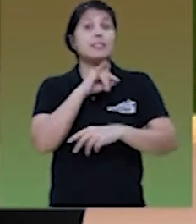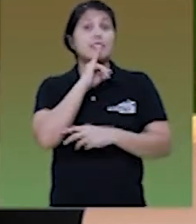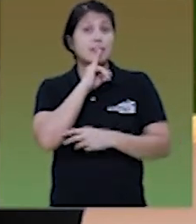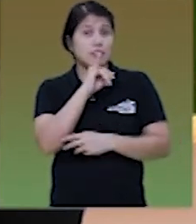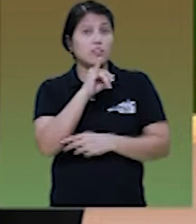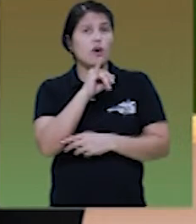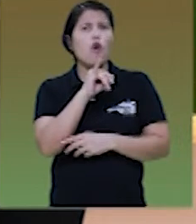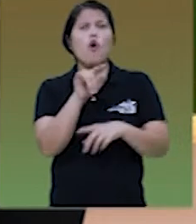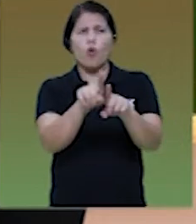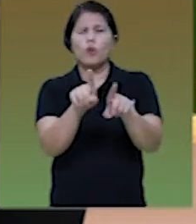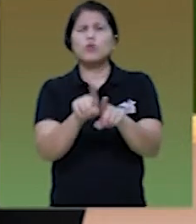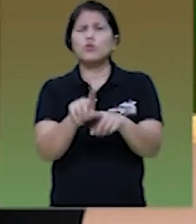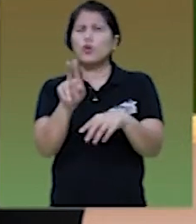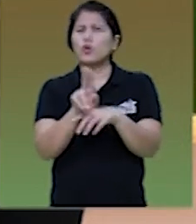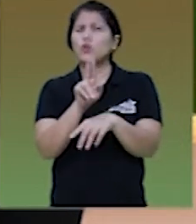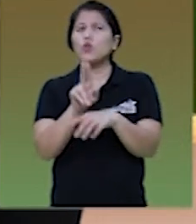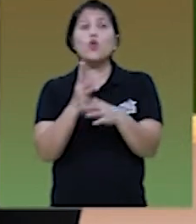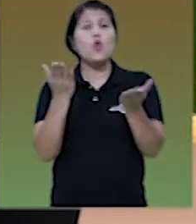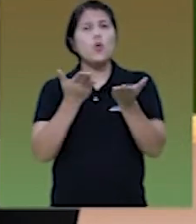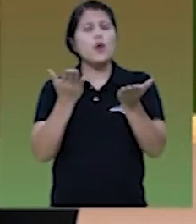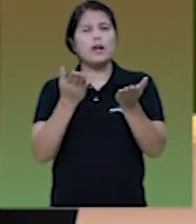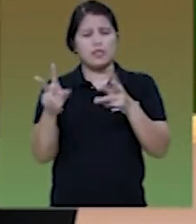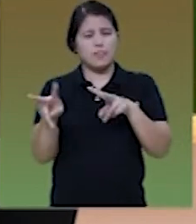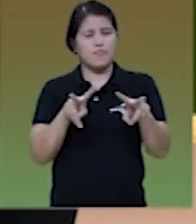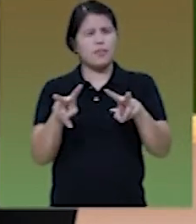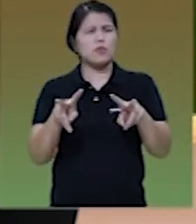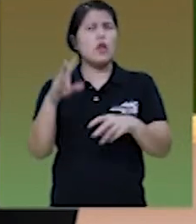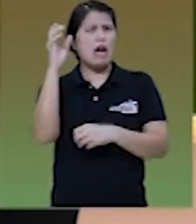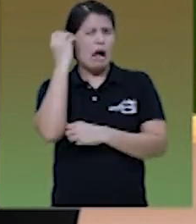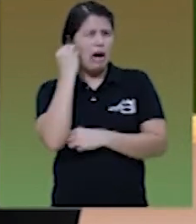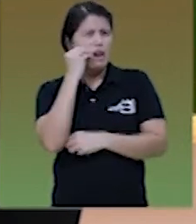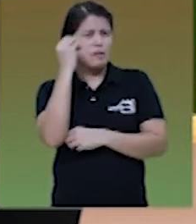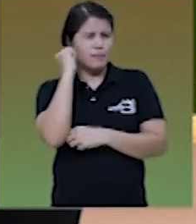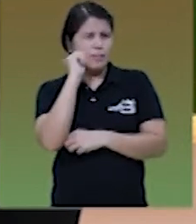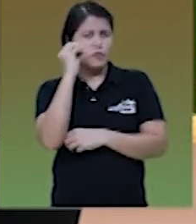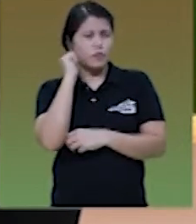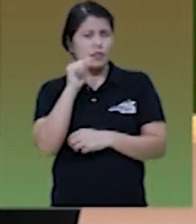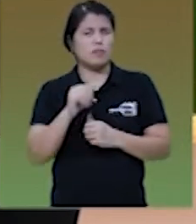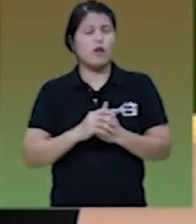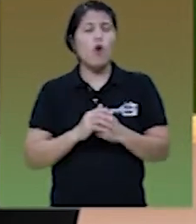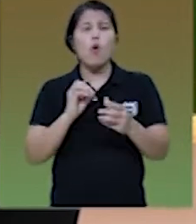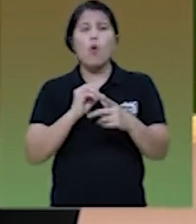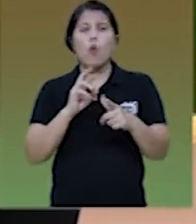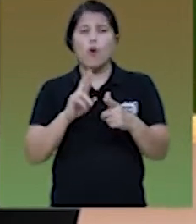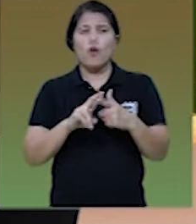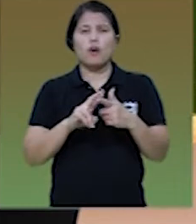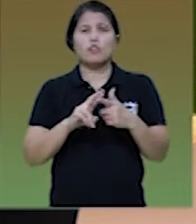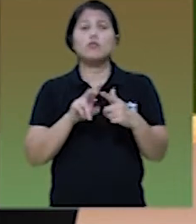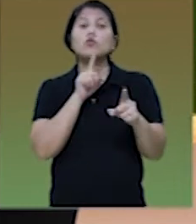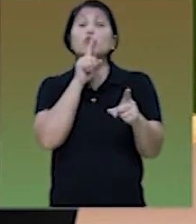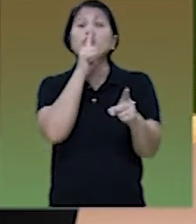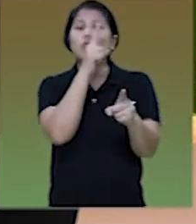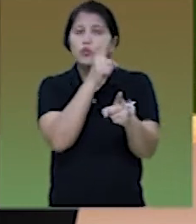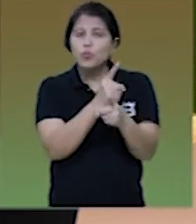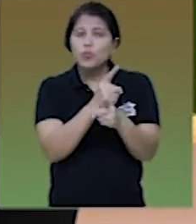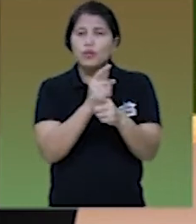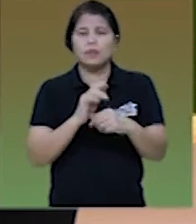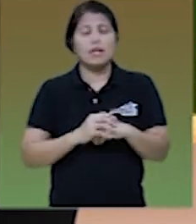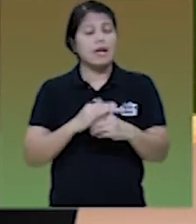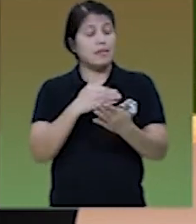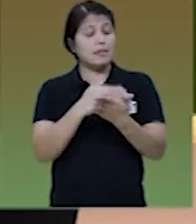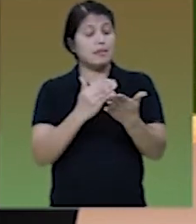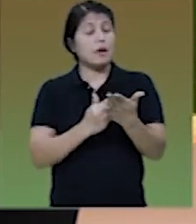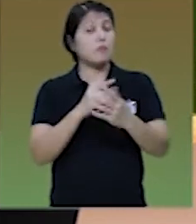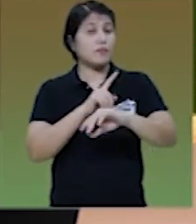Is also used when the verb is habitual or a general truth. Some of